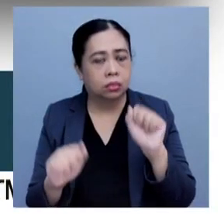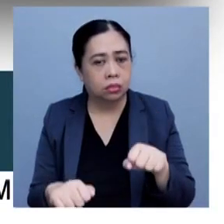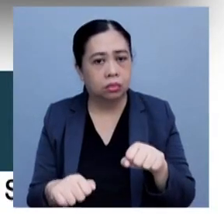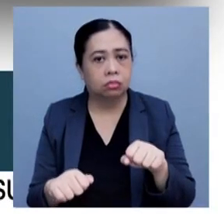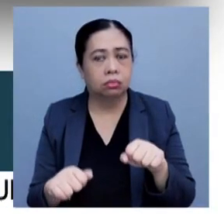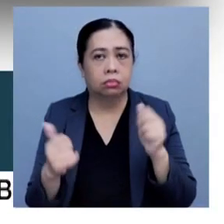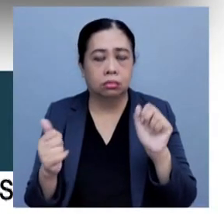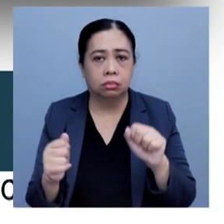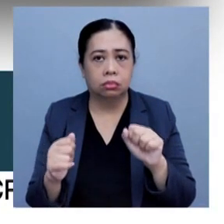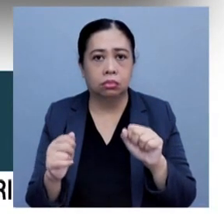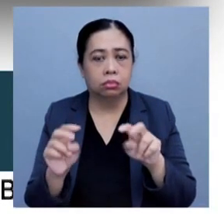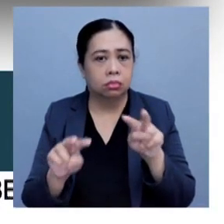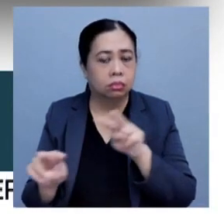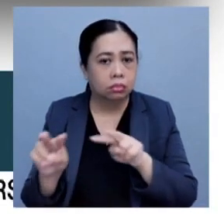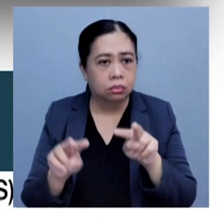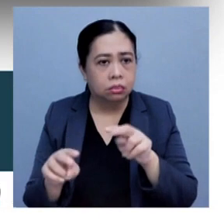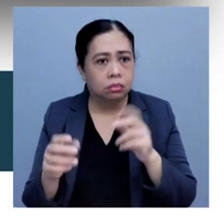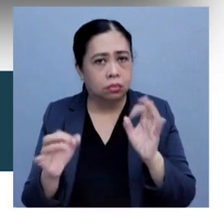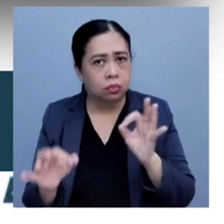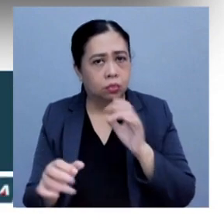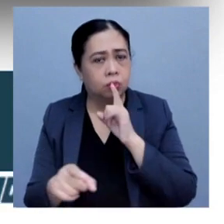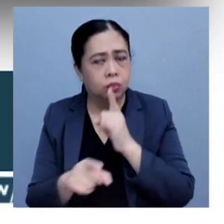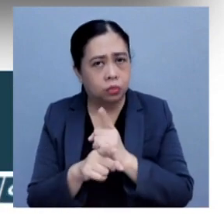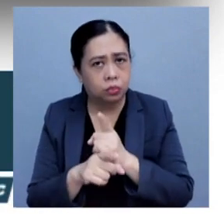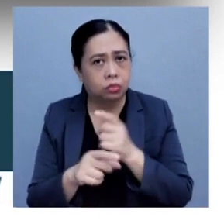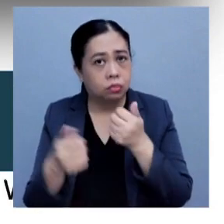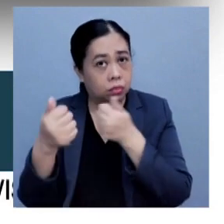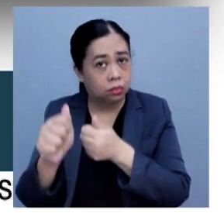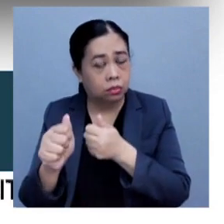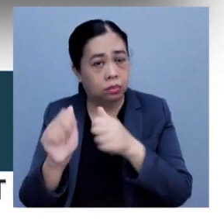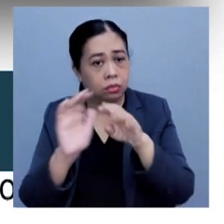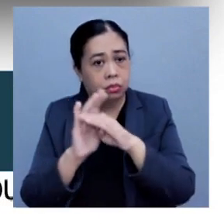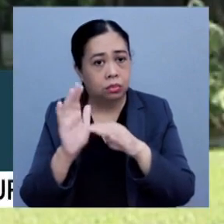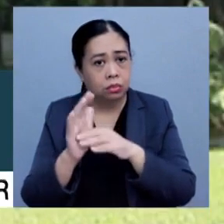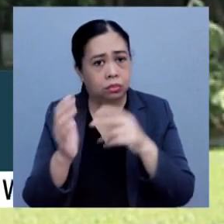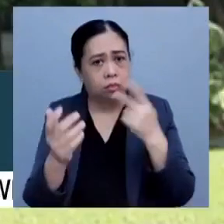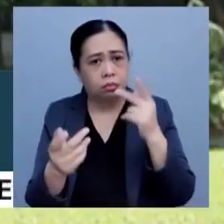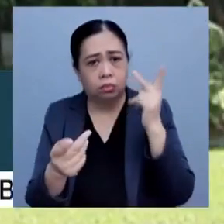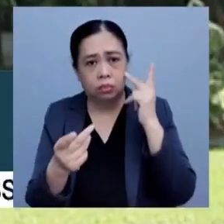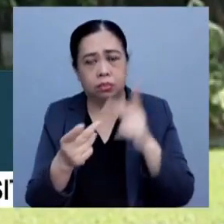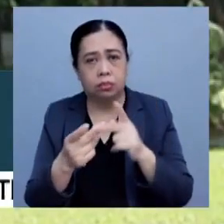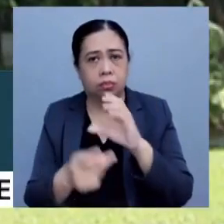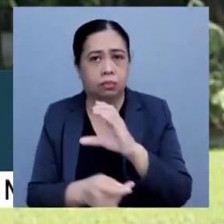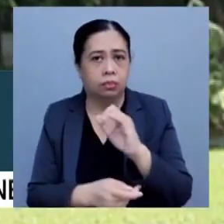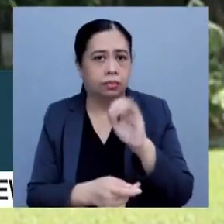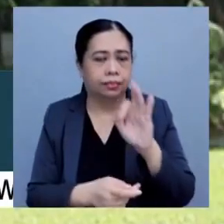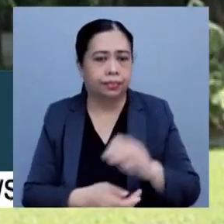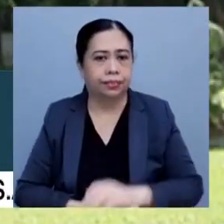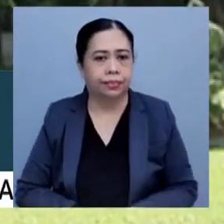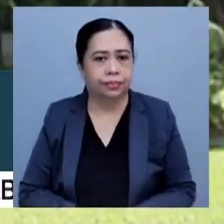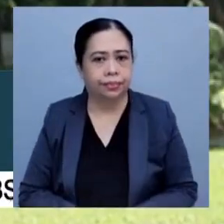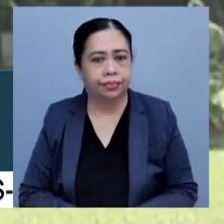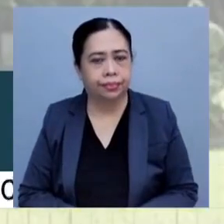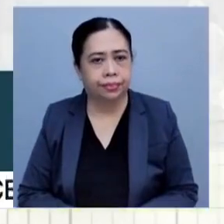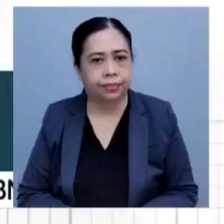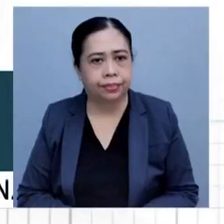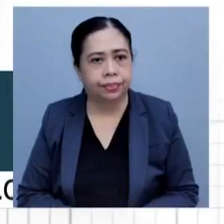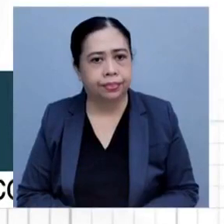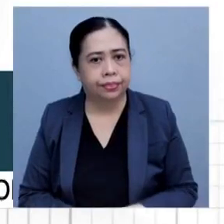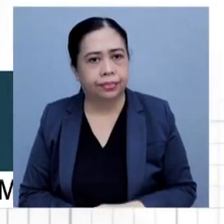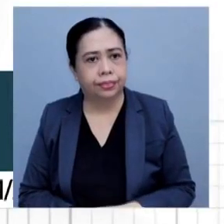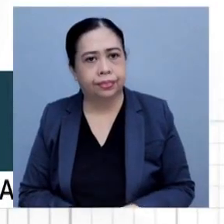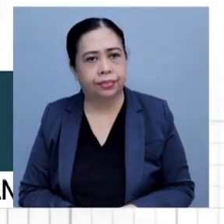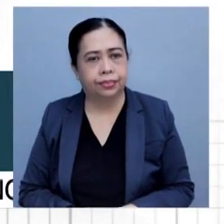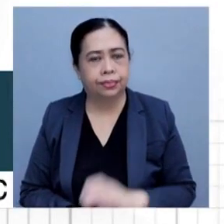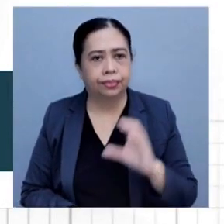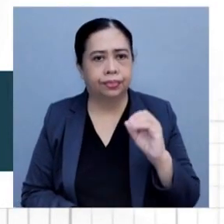maaaring tingnan kung talagang sinunod yung purpose ng confidential funds. The COA previously revealed that aside from 57 national government